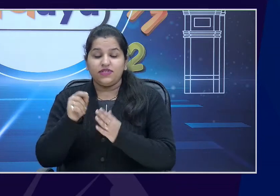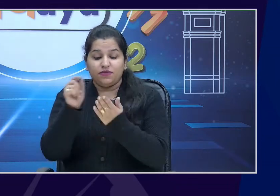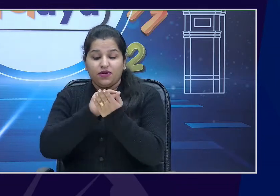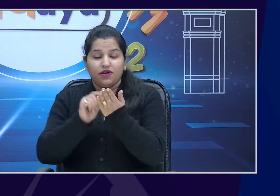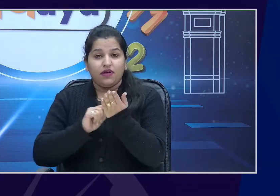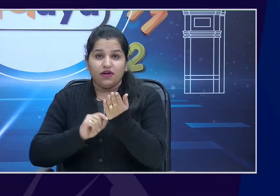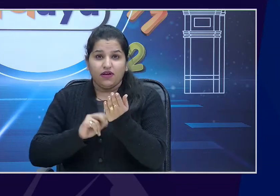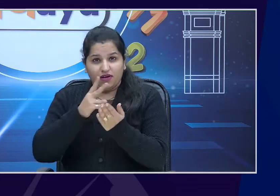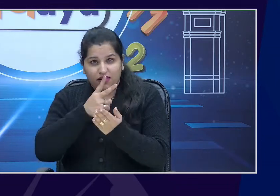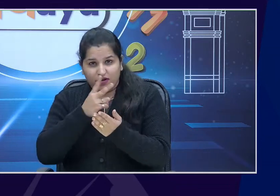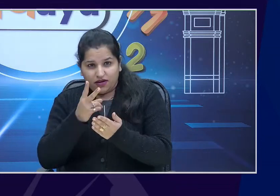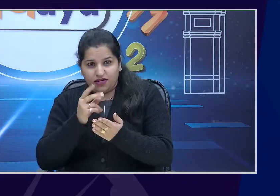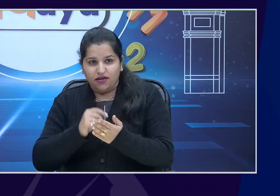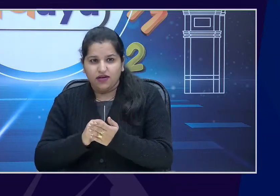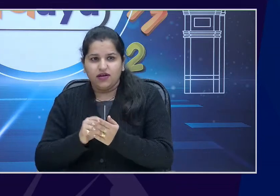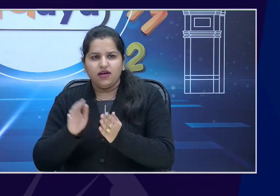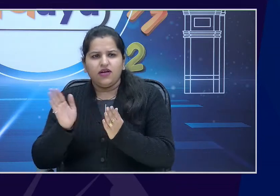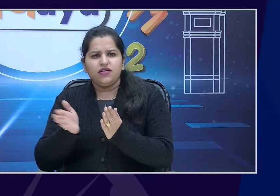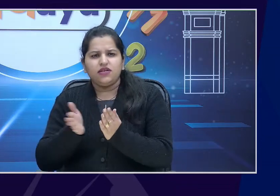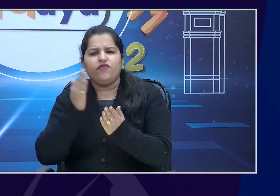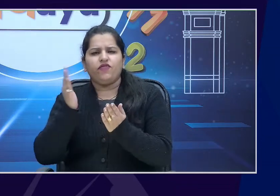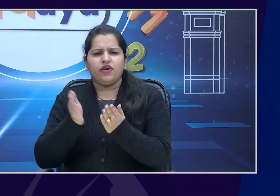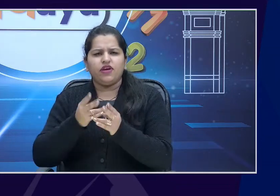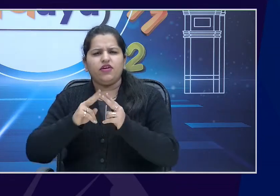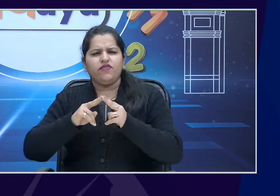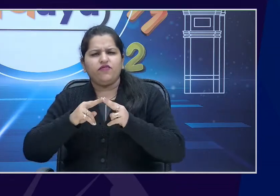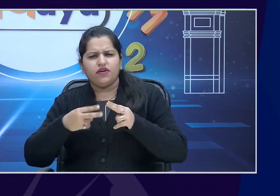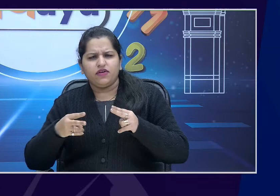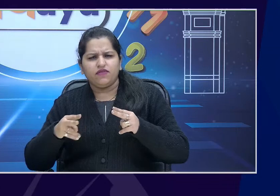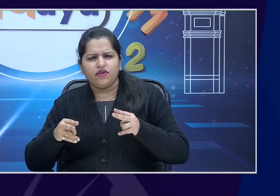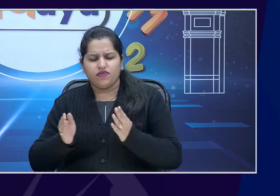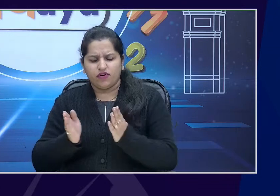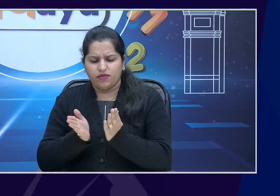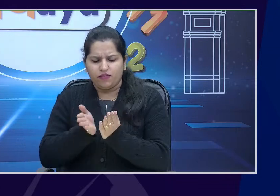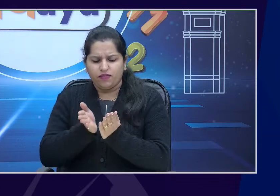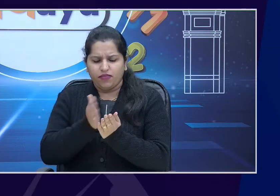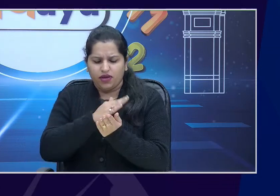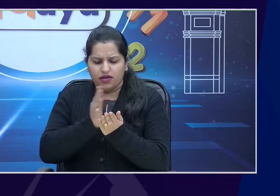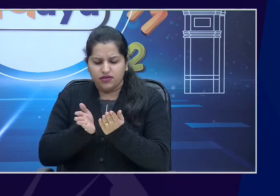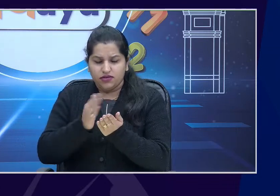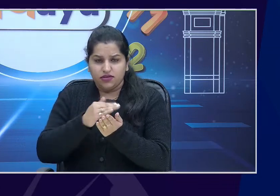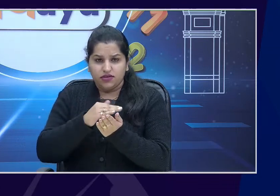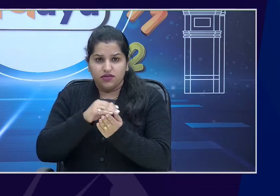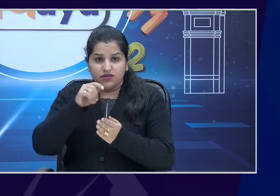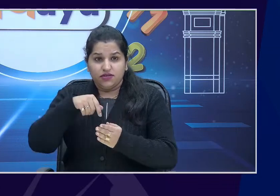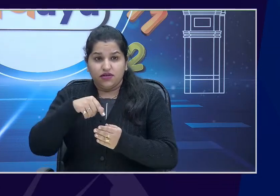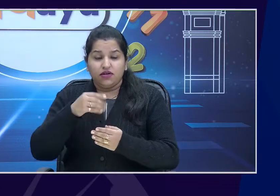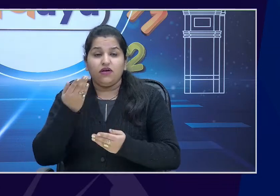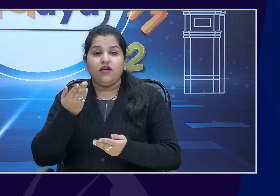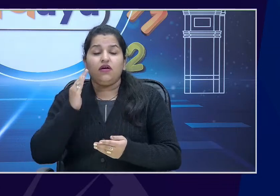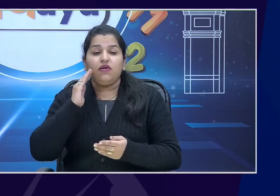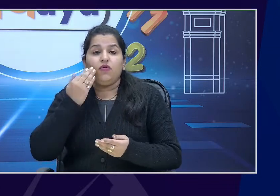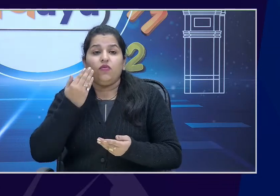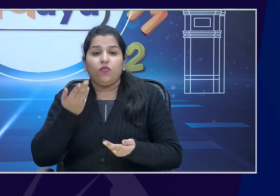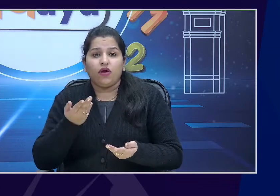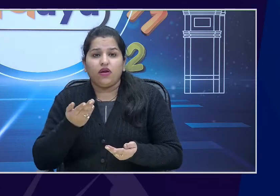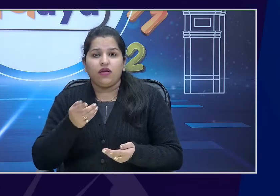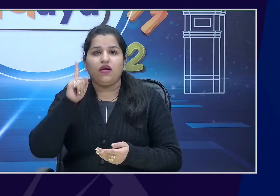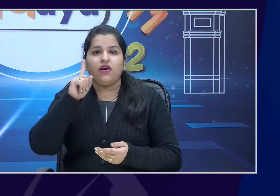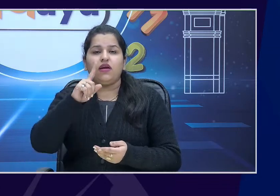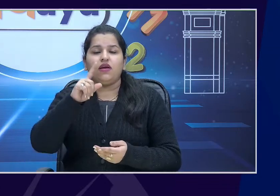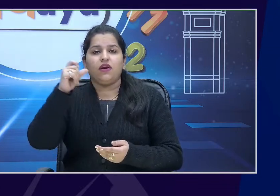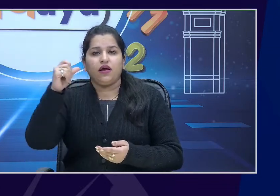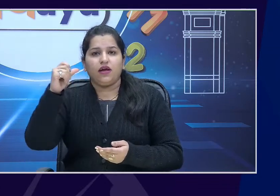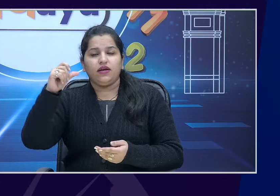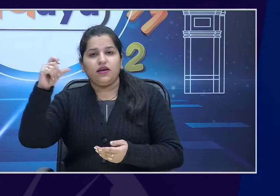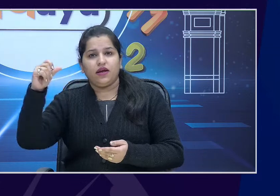things on each part. It goes from January. It is a diary on January 1998 diary. Okay. Now